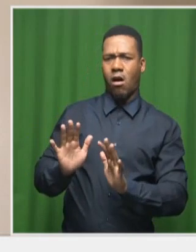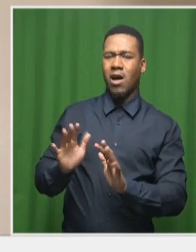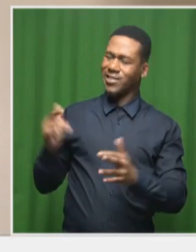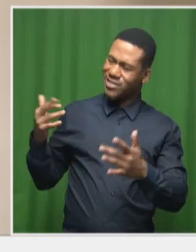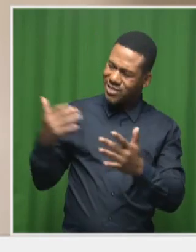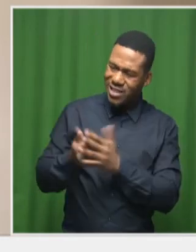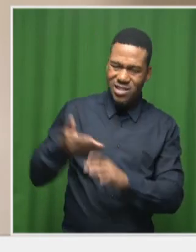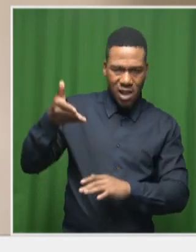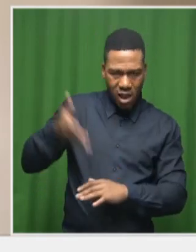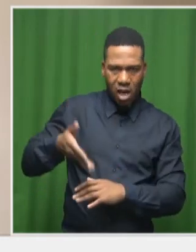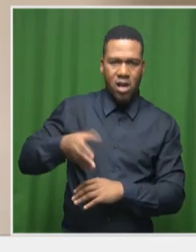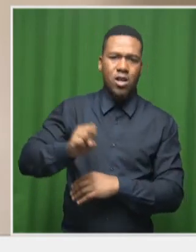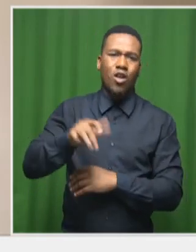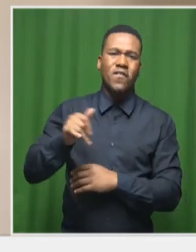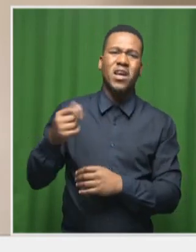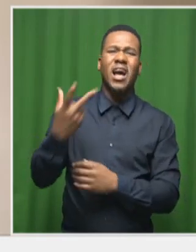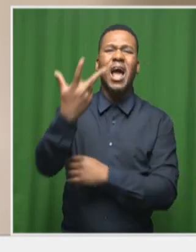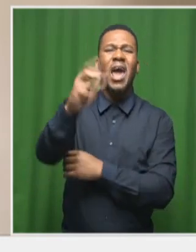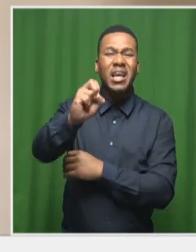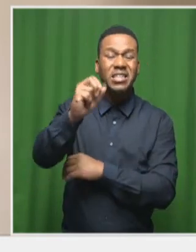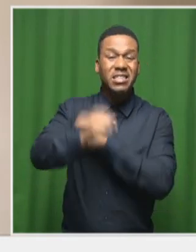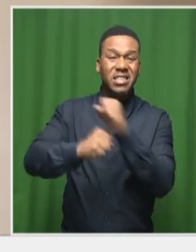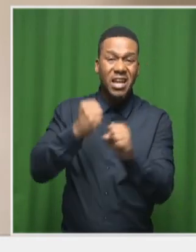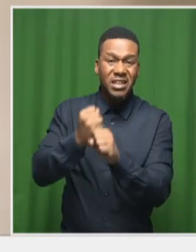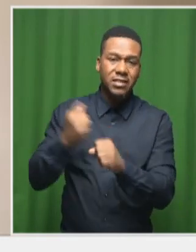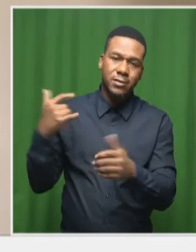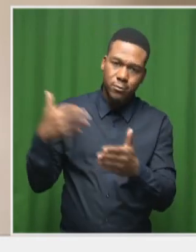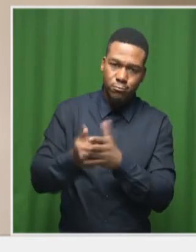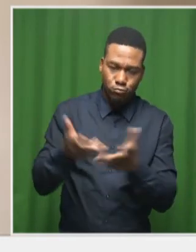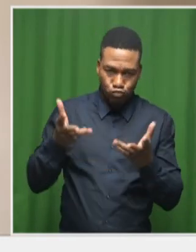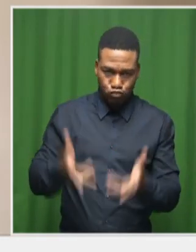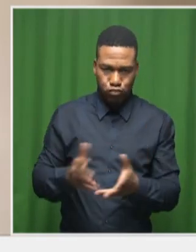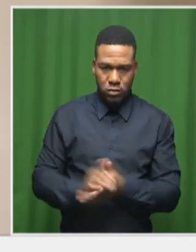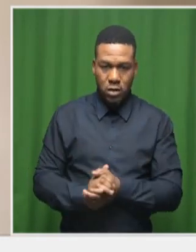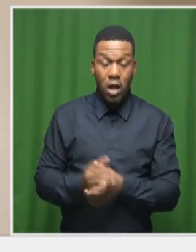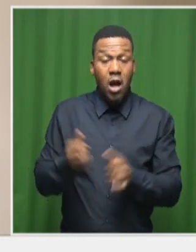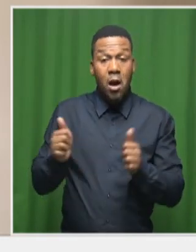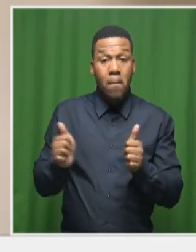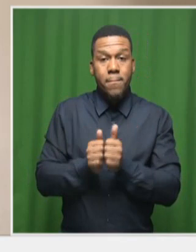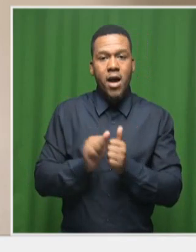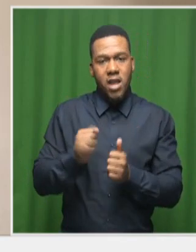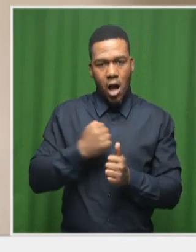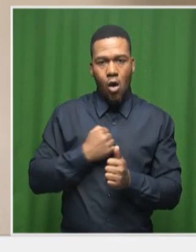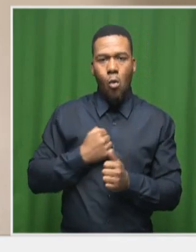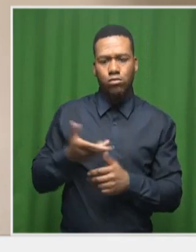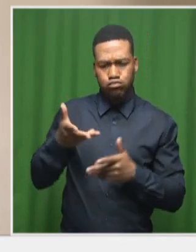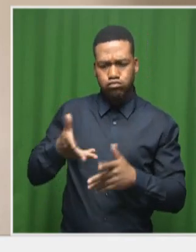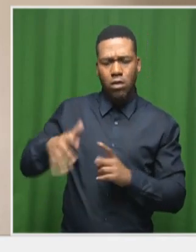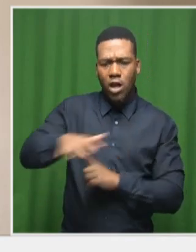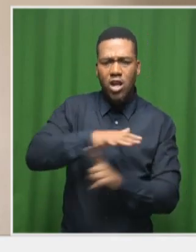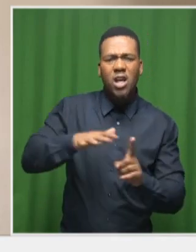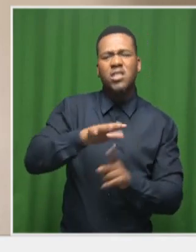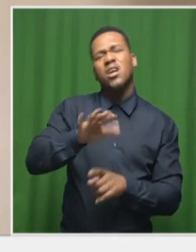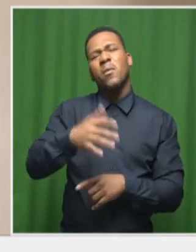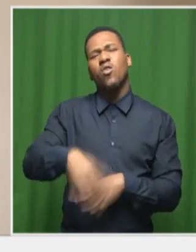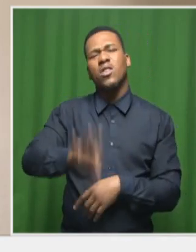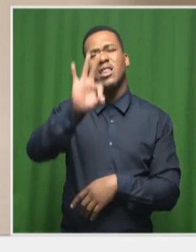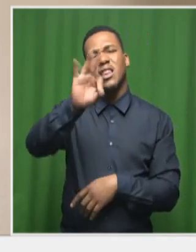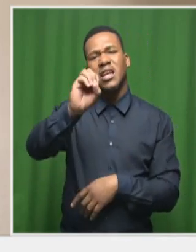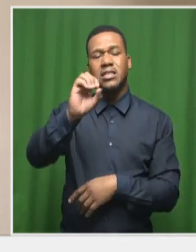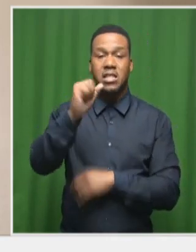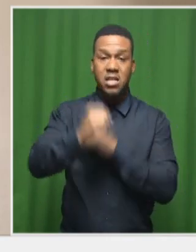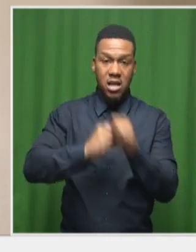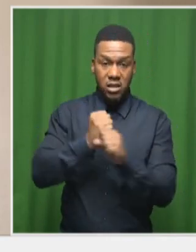market for over 80 years. And our partners specifically have been in the industry for over 30 years. So,